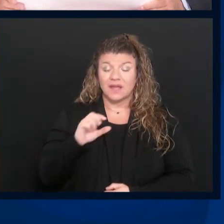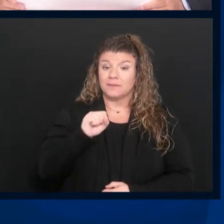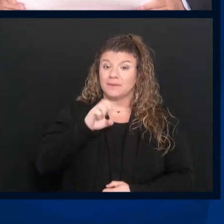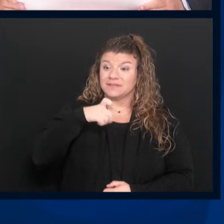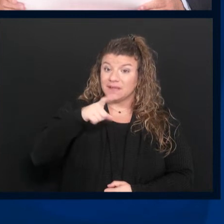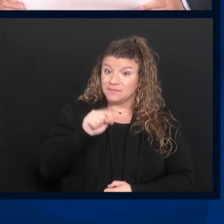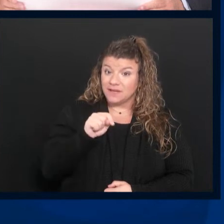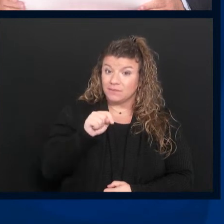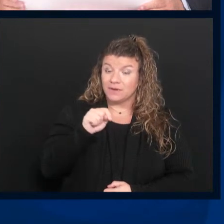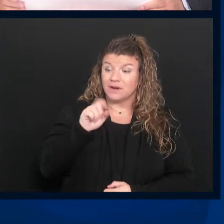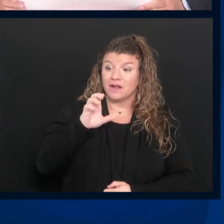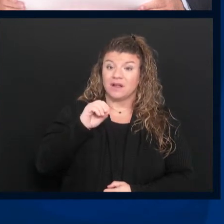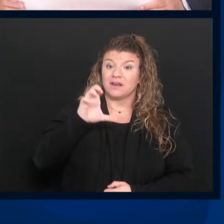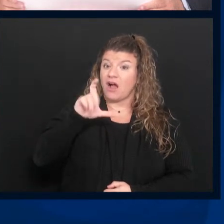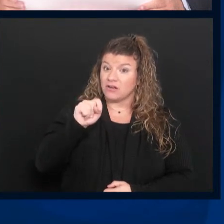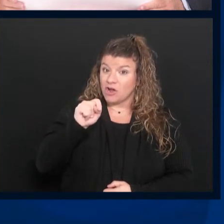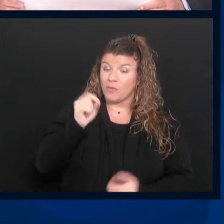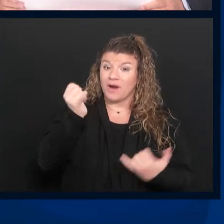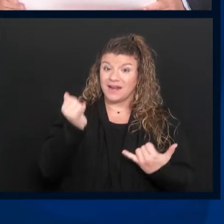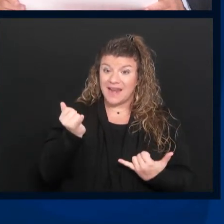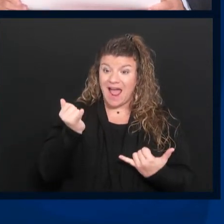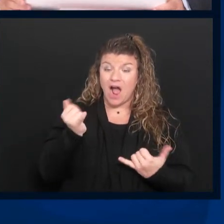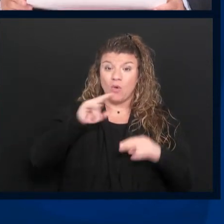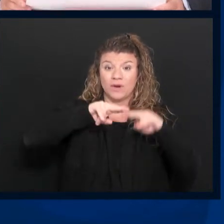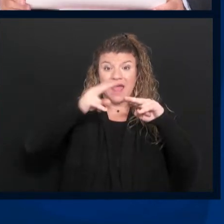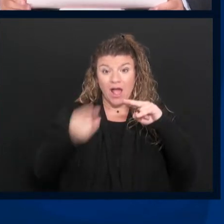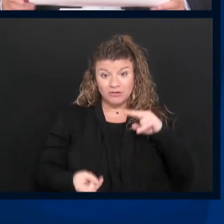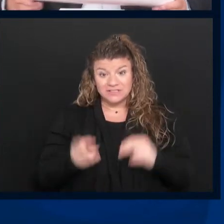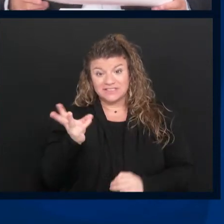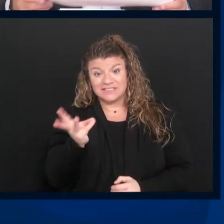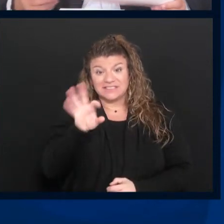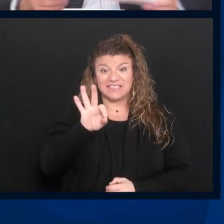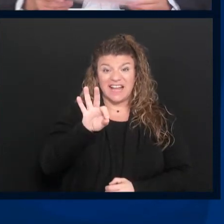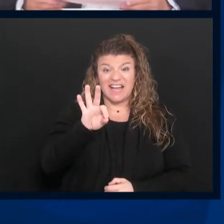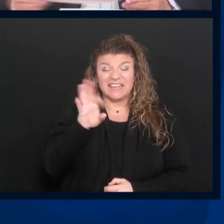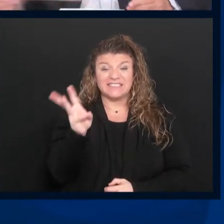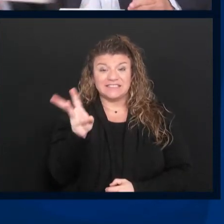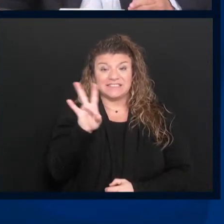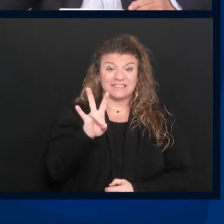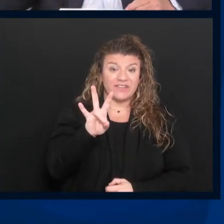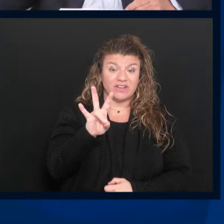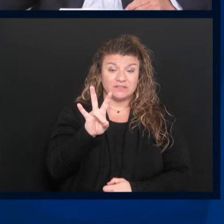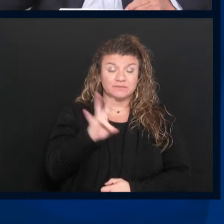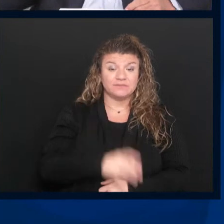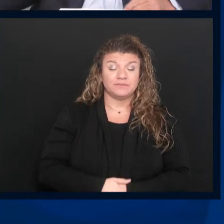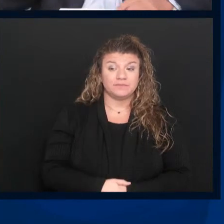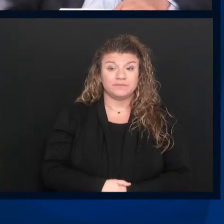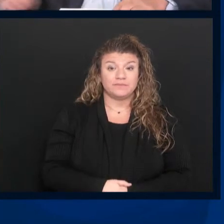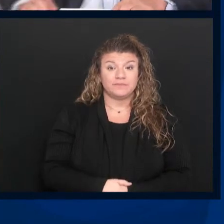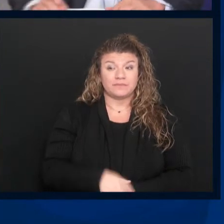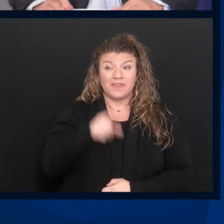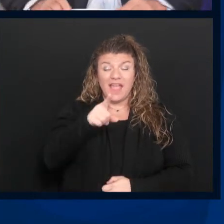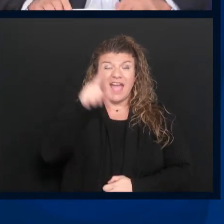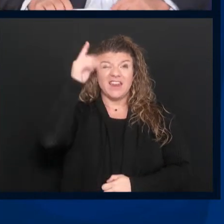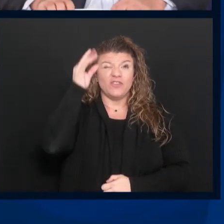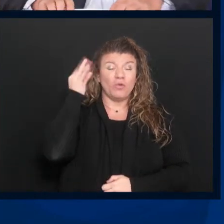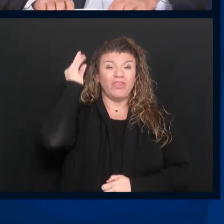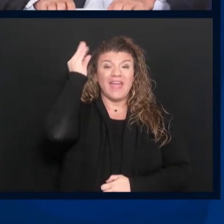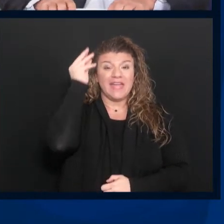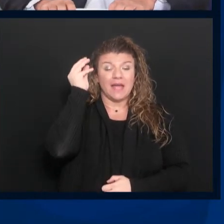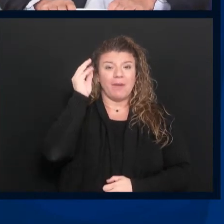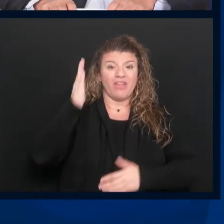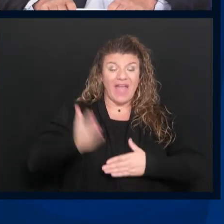and October, we've fallen all the way to 69 and 67. And if you think about